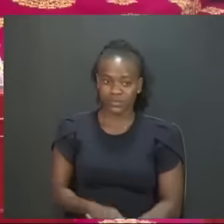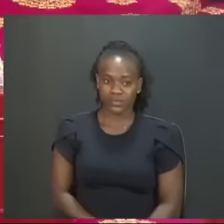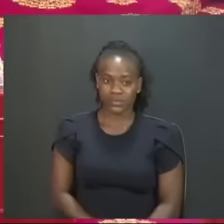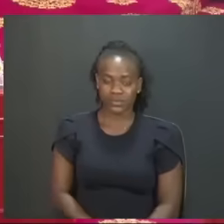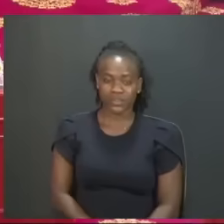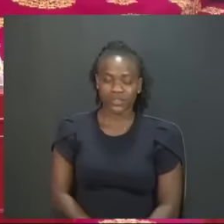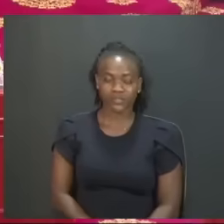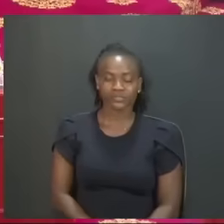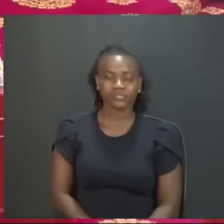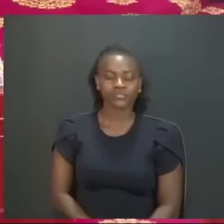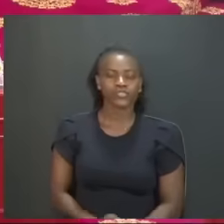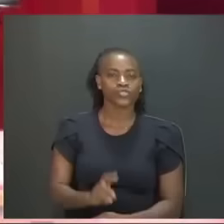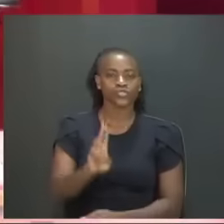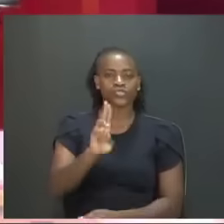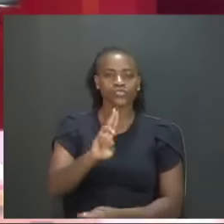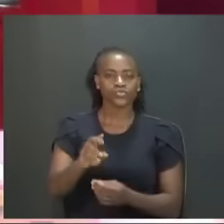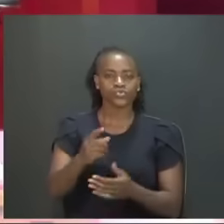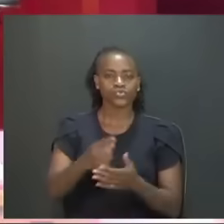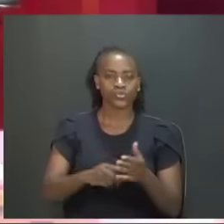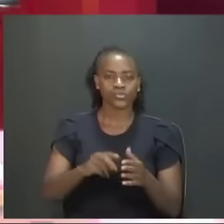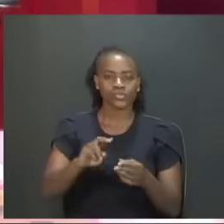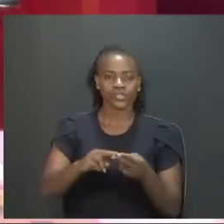reference to Order 71